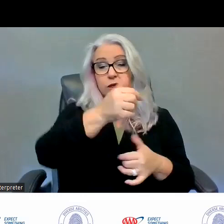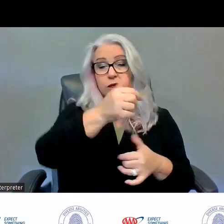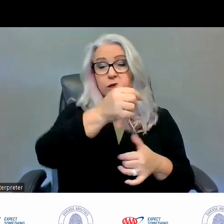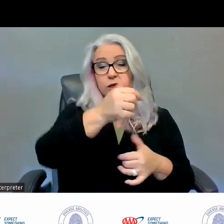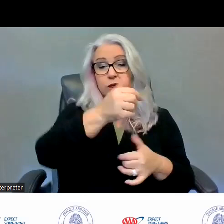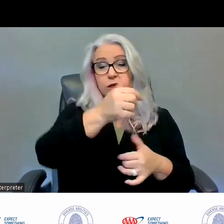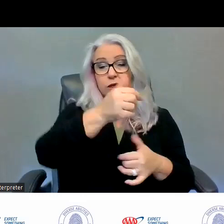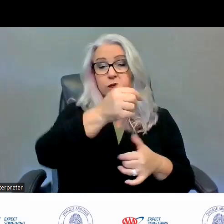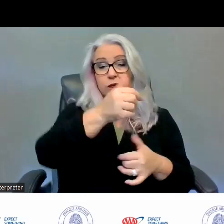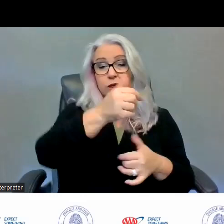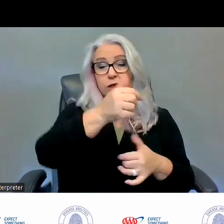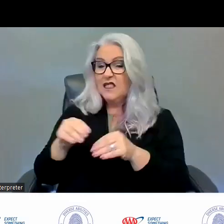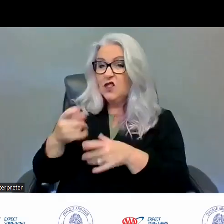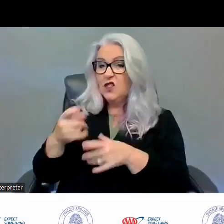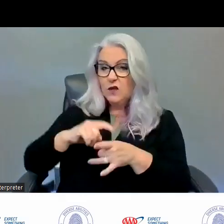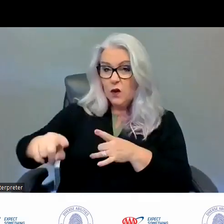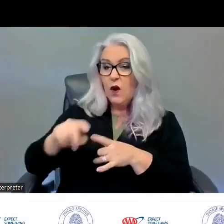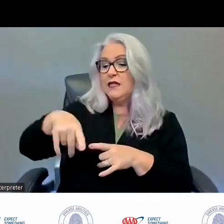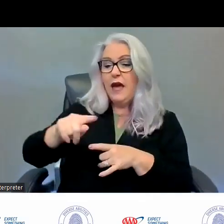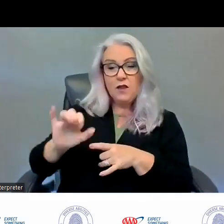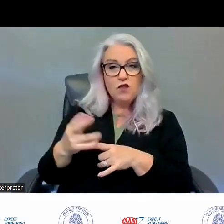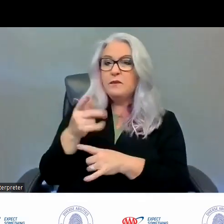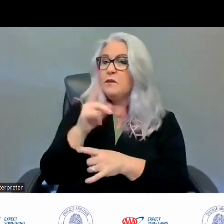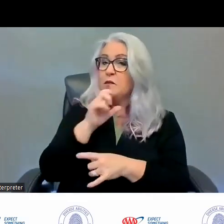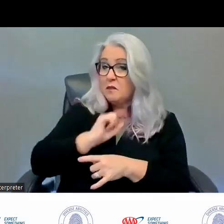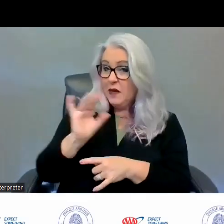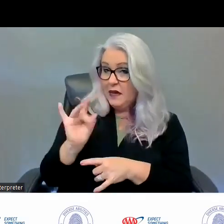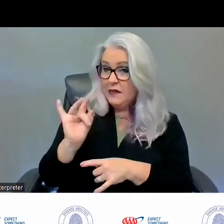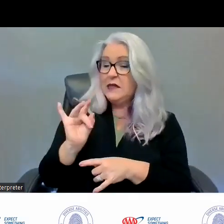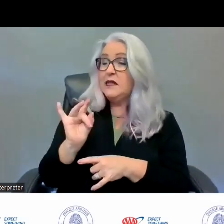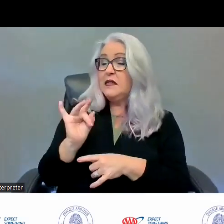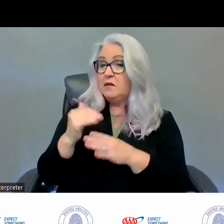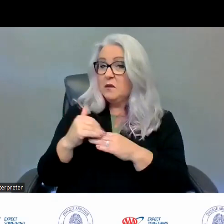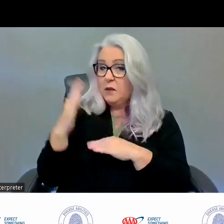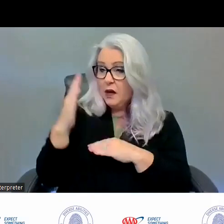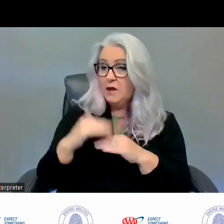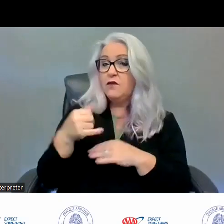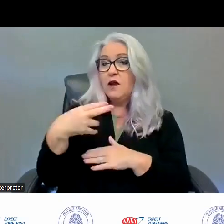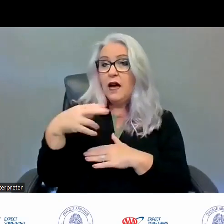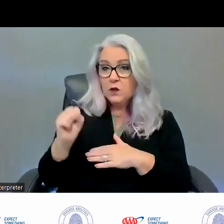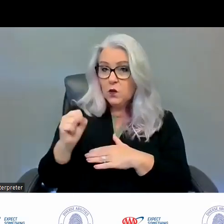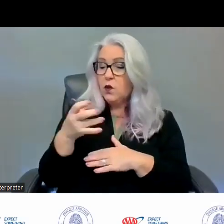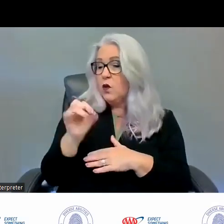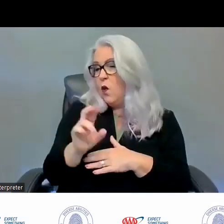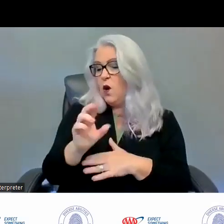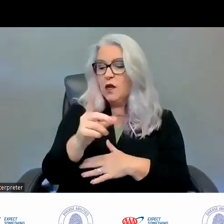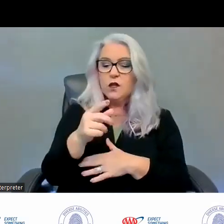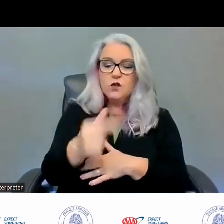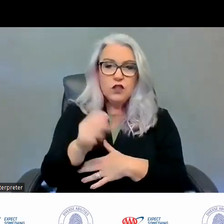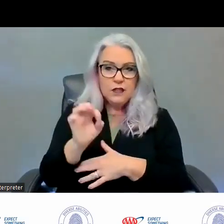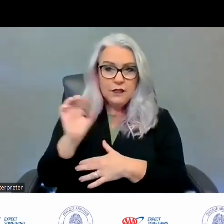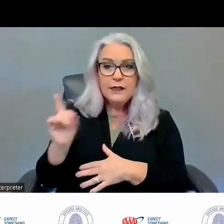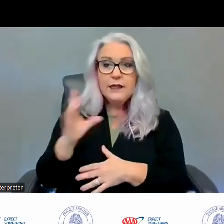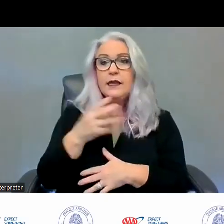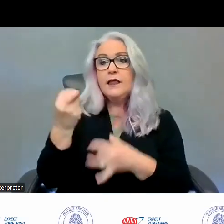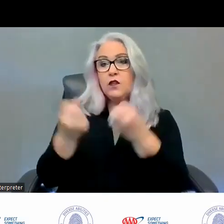be 18 or over, have a high school graduate degree or a GED, and the drivers need to be